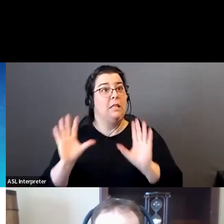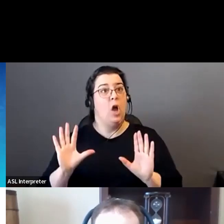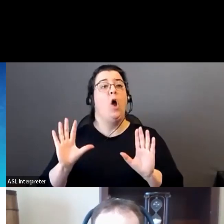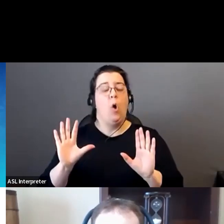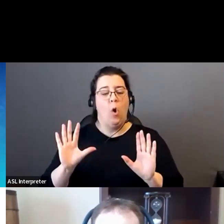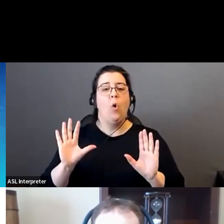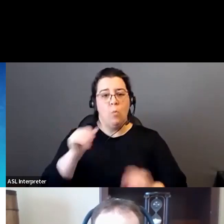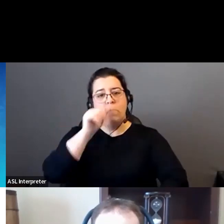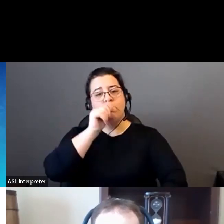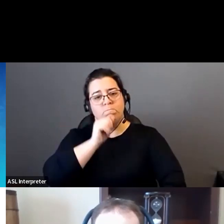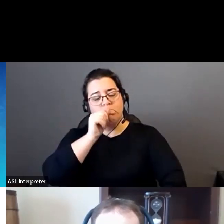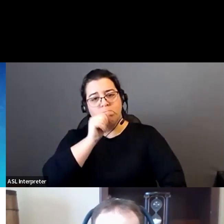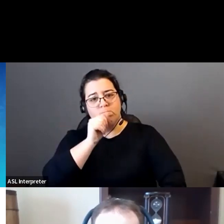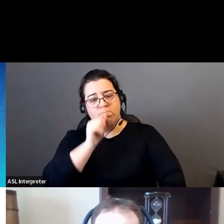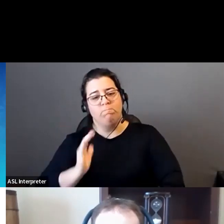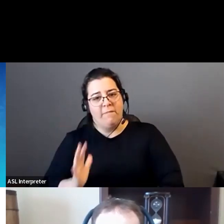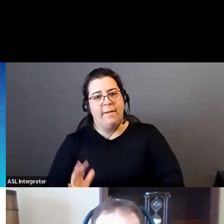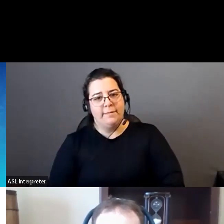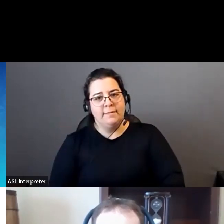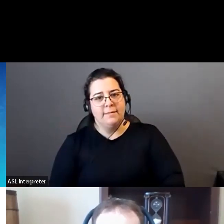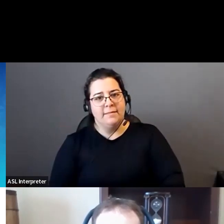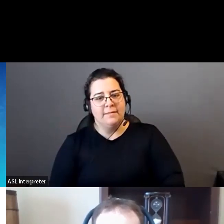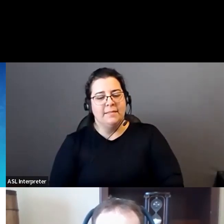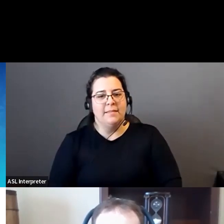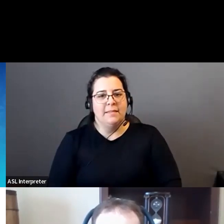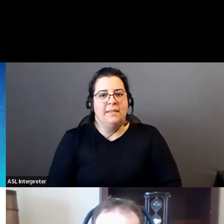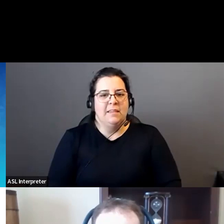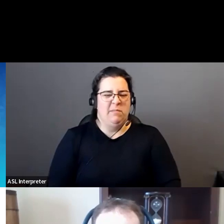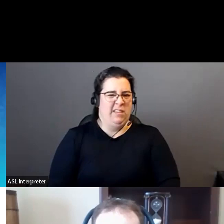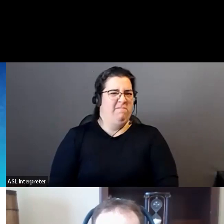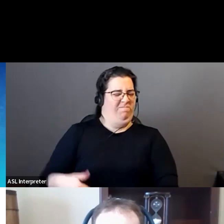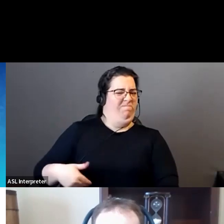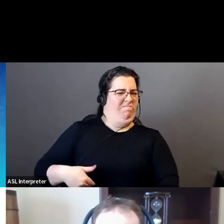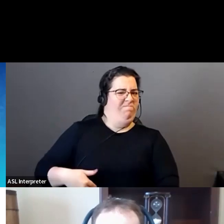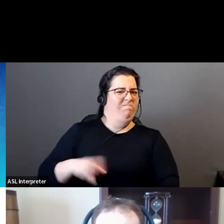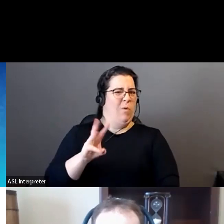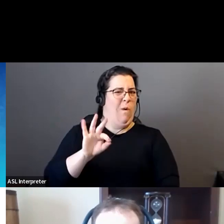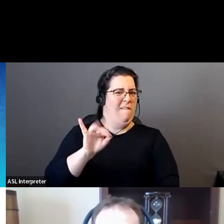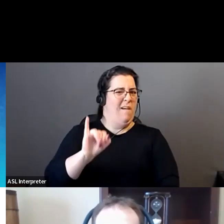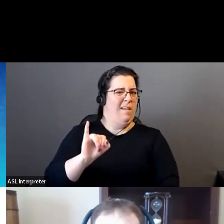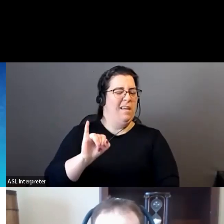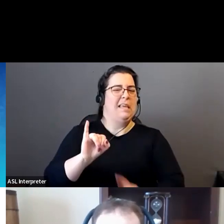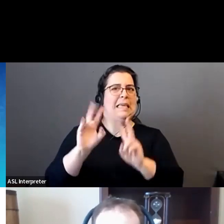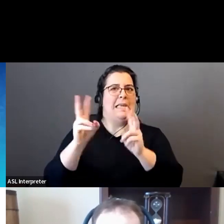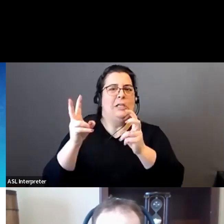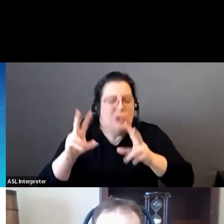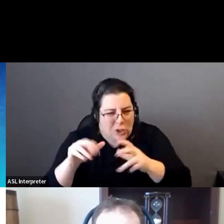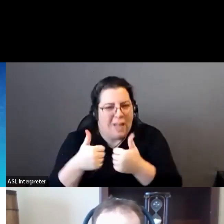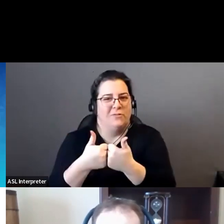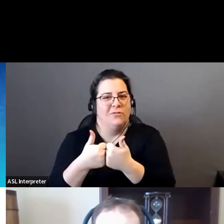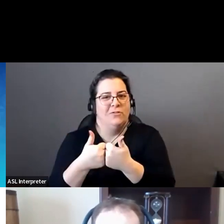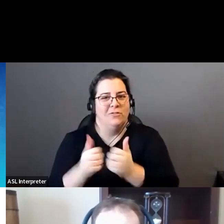most people will tolerate that. But definitely, I think that's a Wi-Fi issue. Challenge, Right. challenge. Is